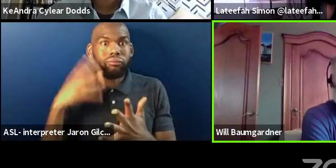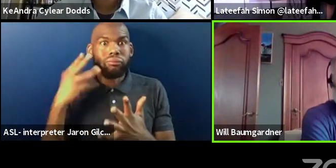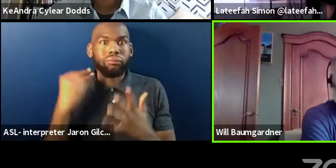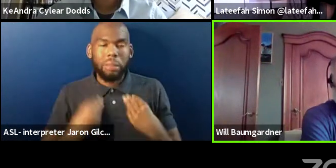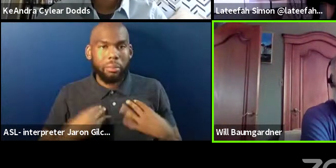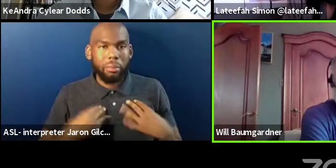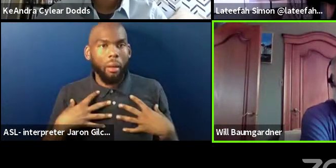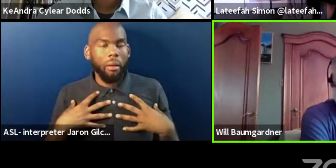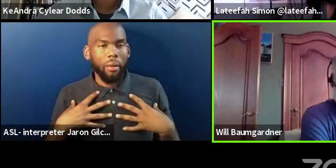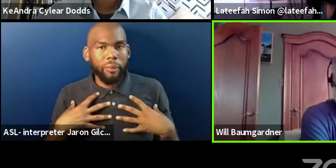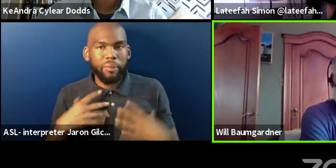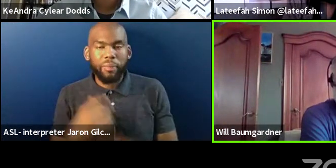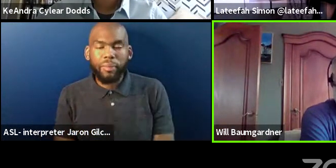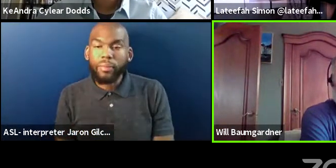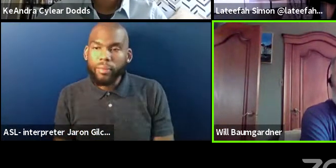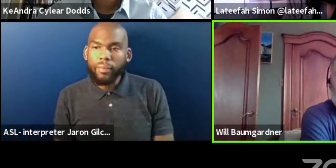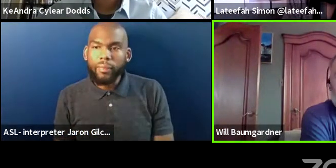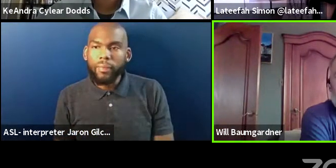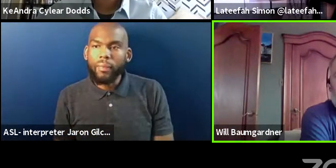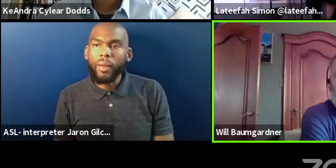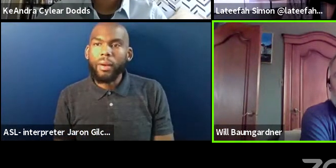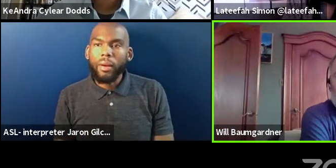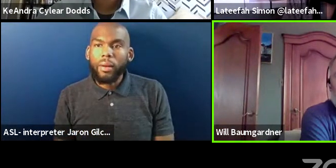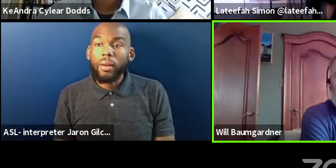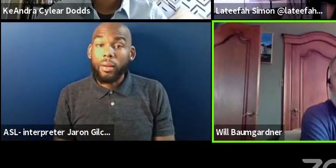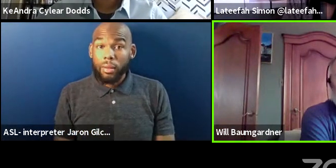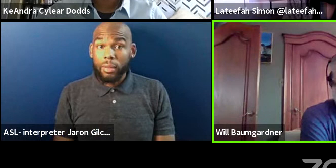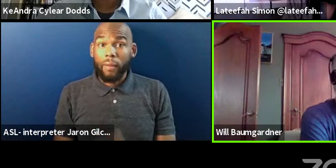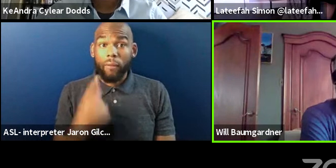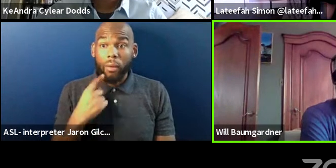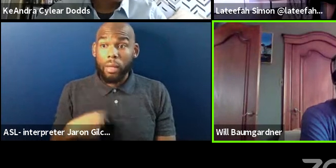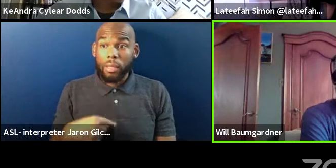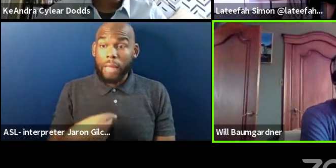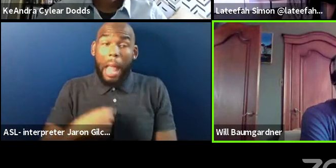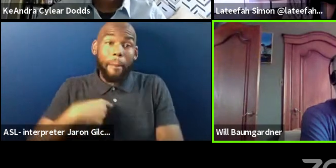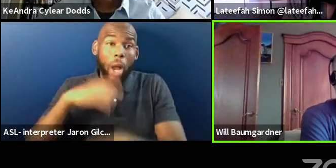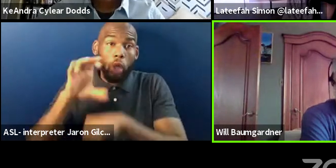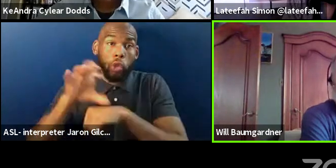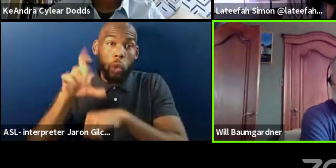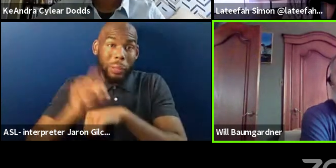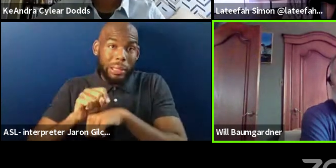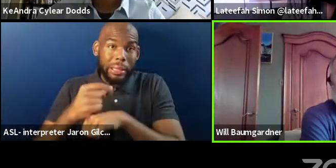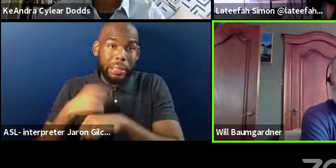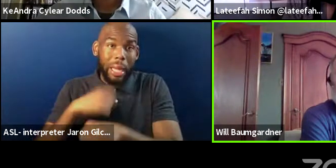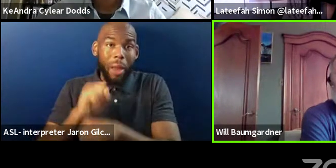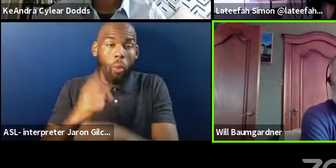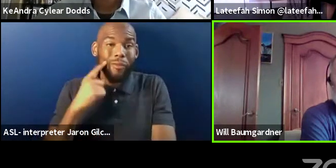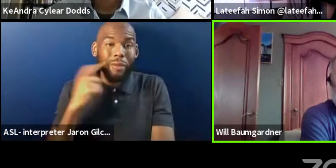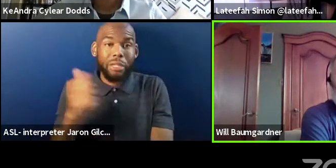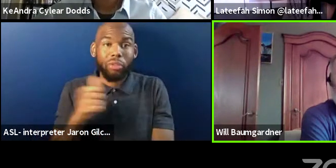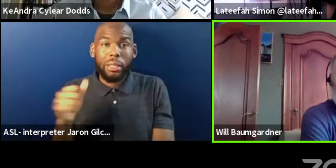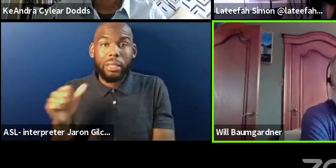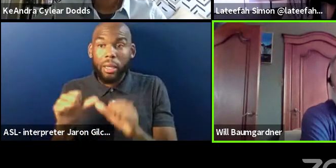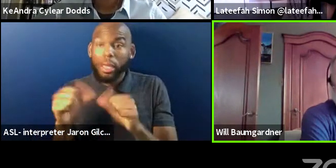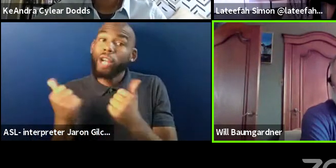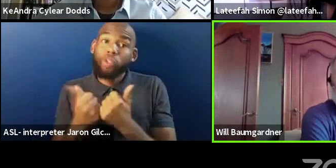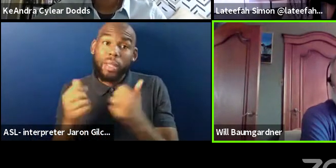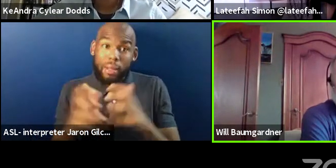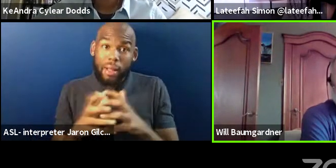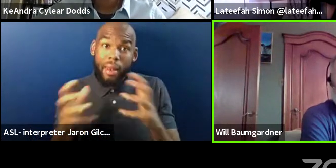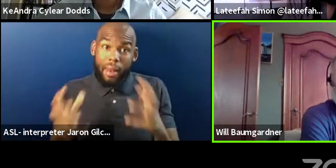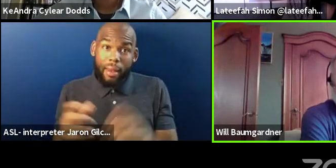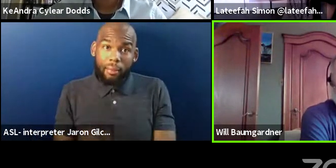inspiring. And for those of us that work, I'm a consultant. I work for transit agencies a lot,